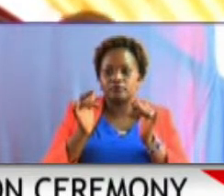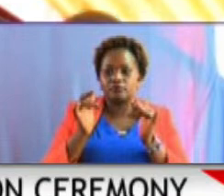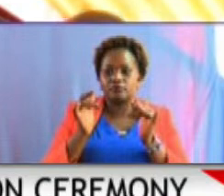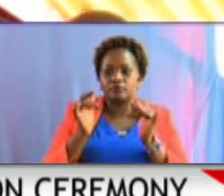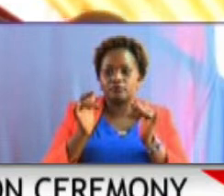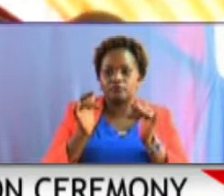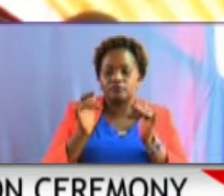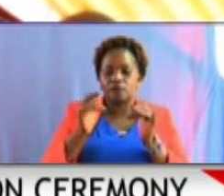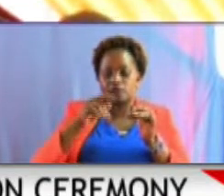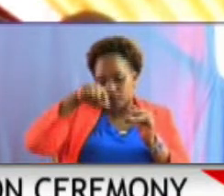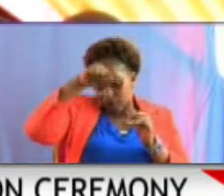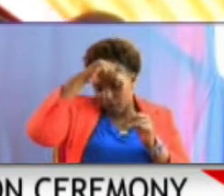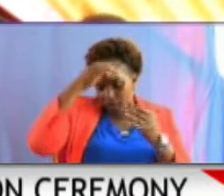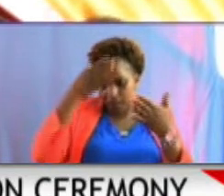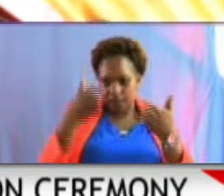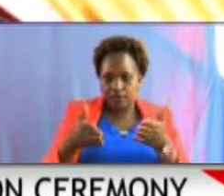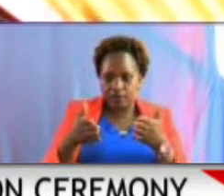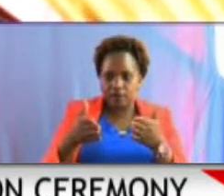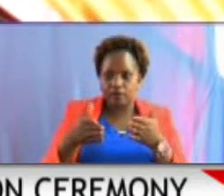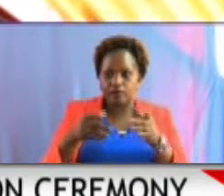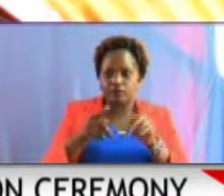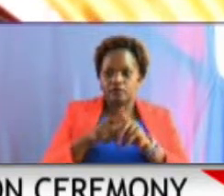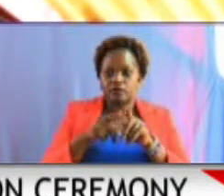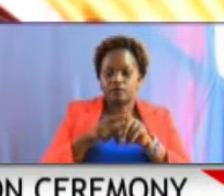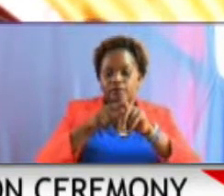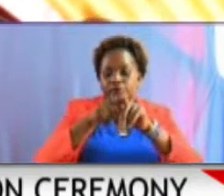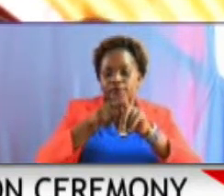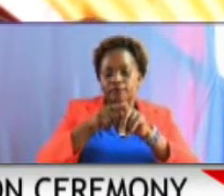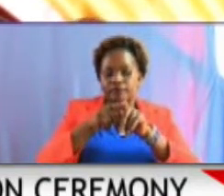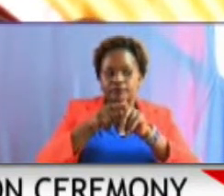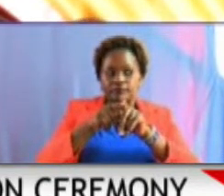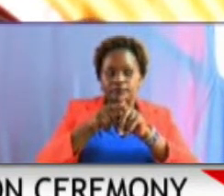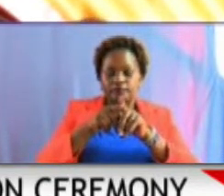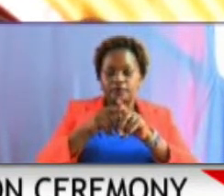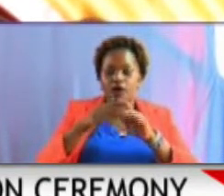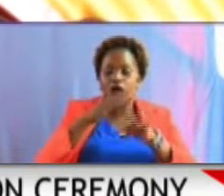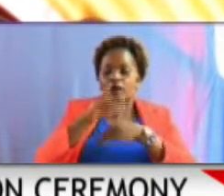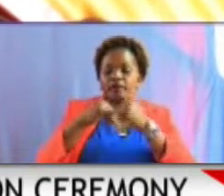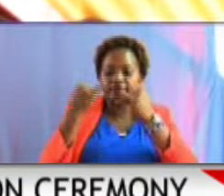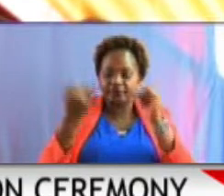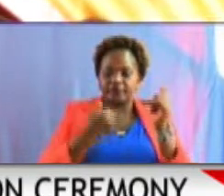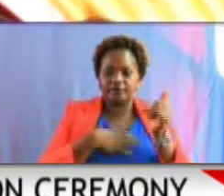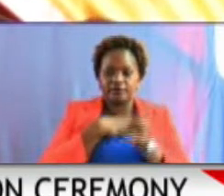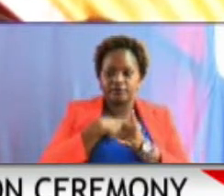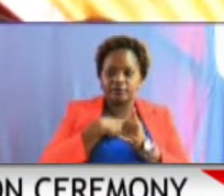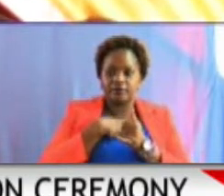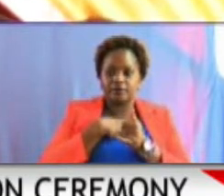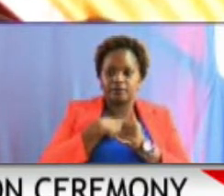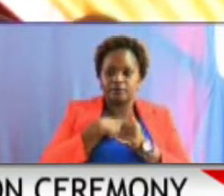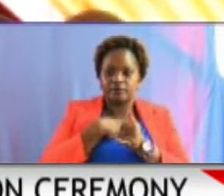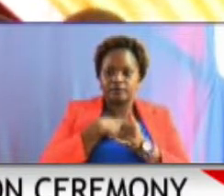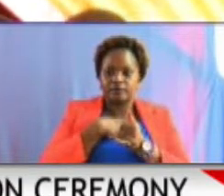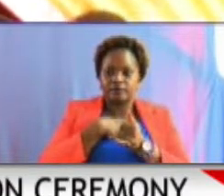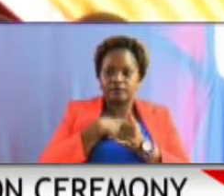The graduates present and those watching virtually, distinguished guests, ladies and gentlemen,